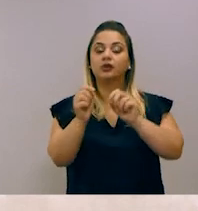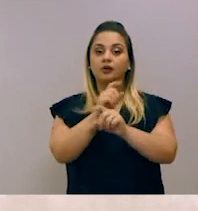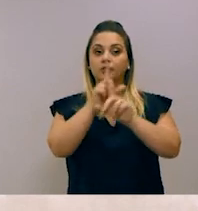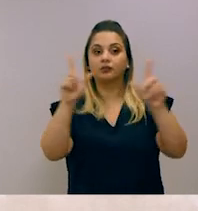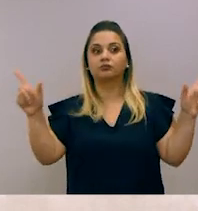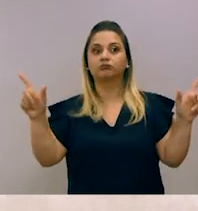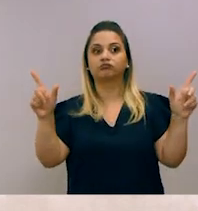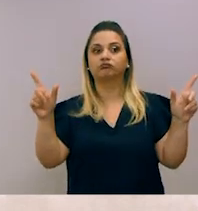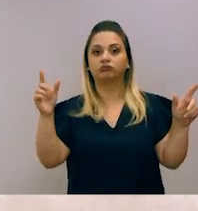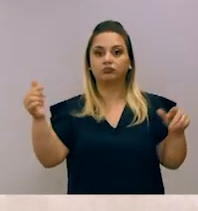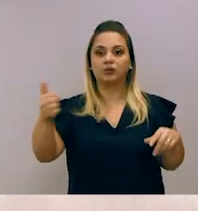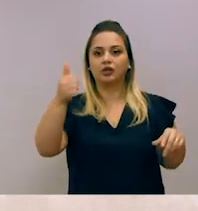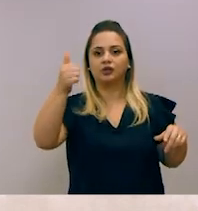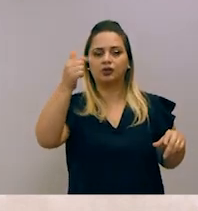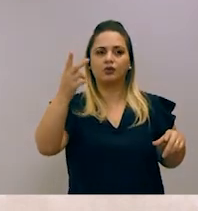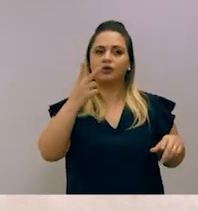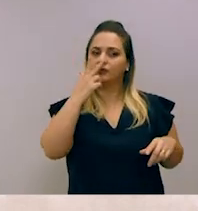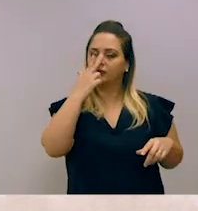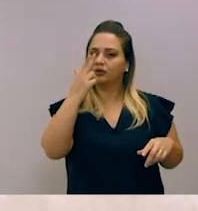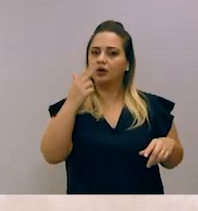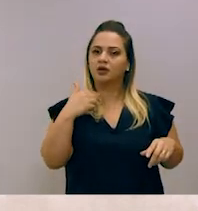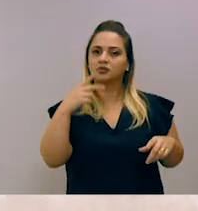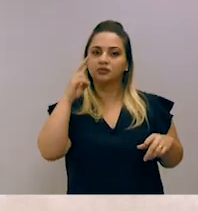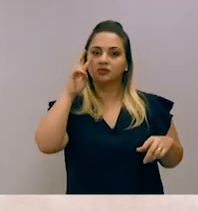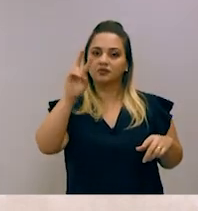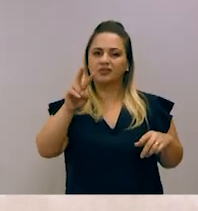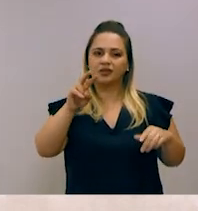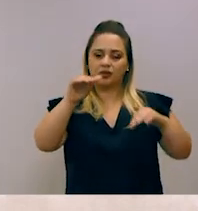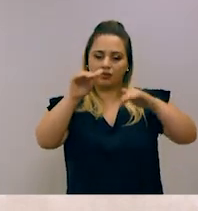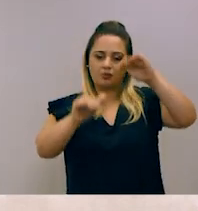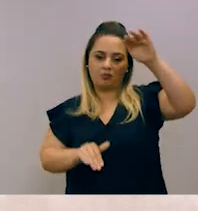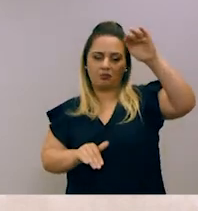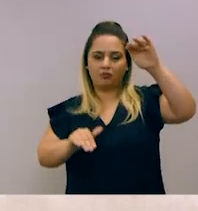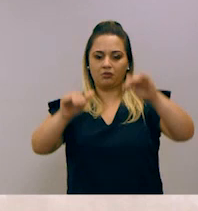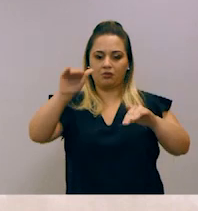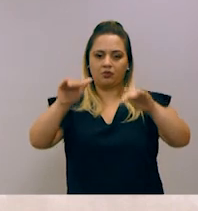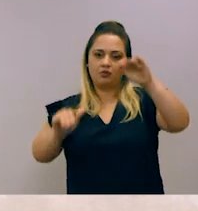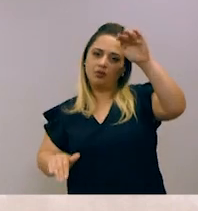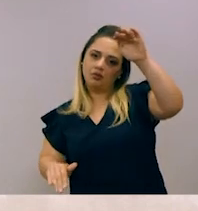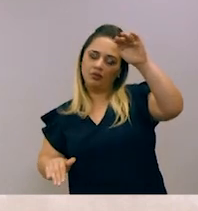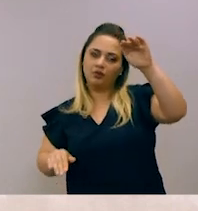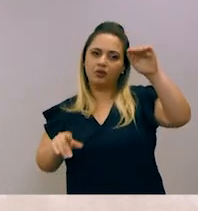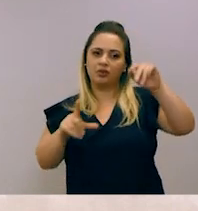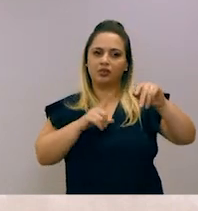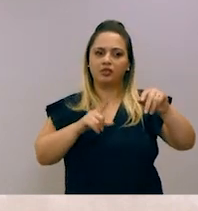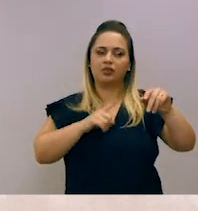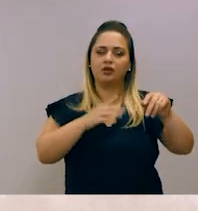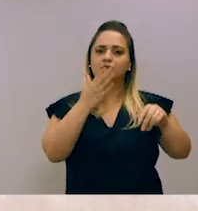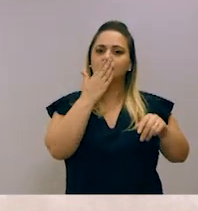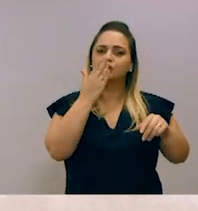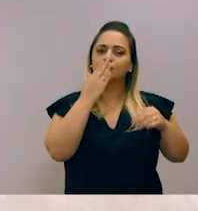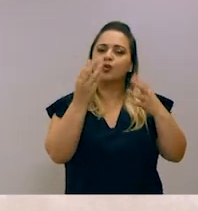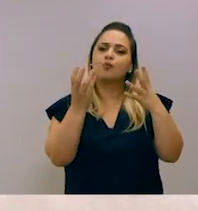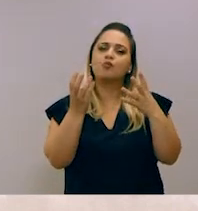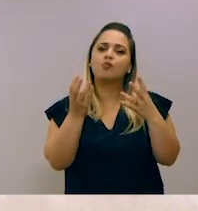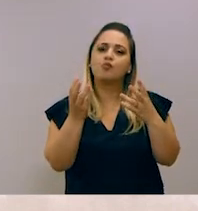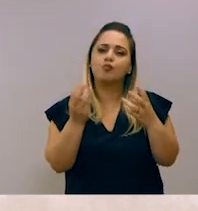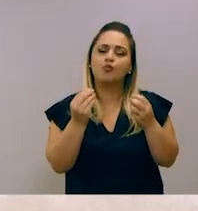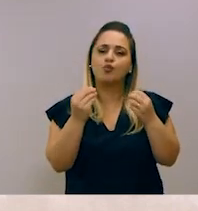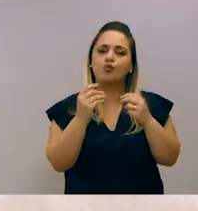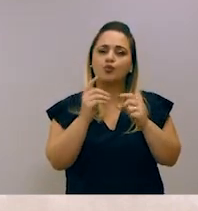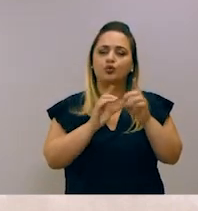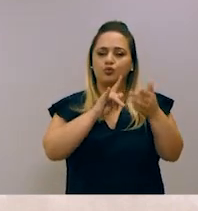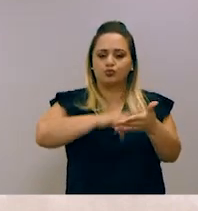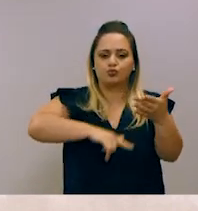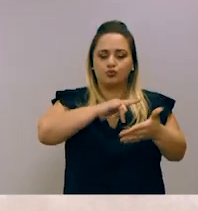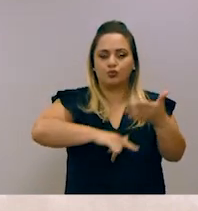of documents, and you can see there is an unbalanced stratification. You have types with many documents and